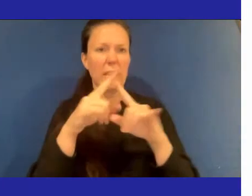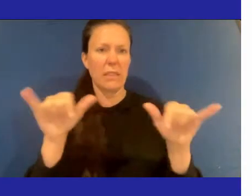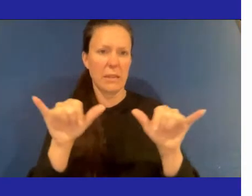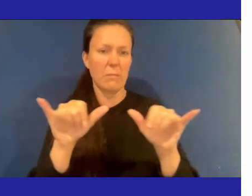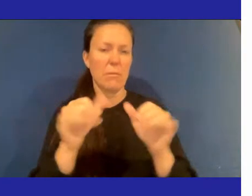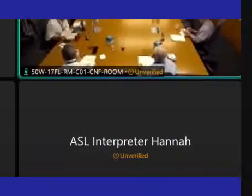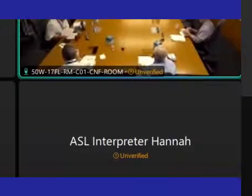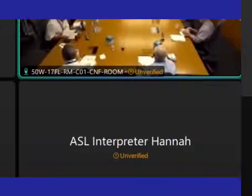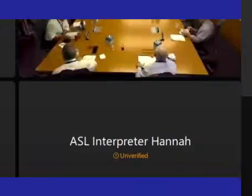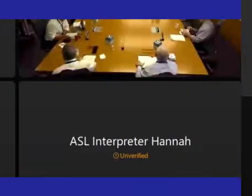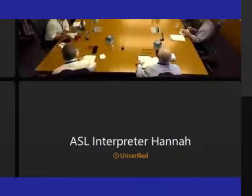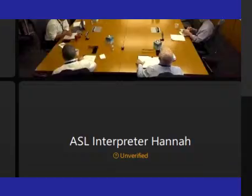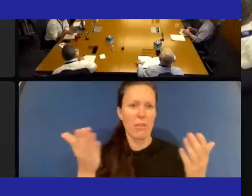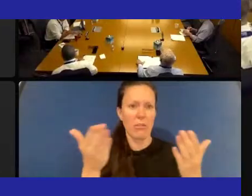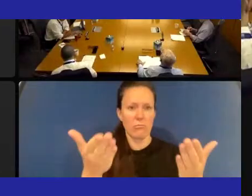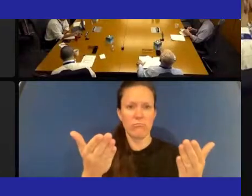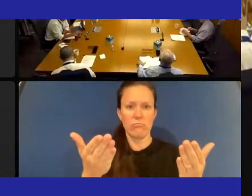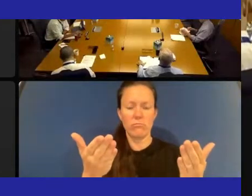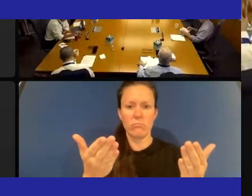to read it?